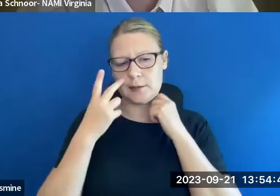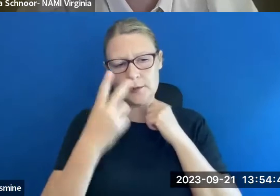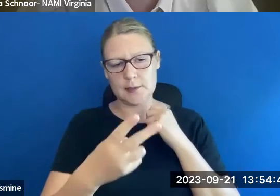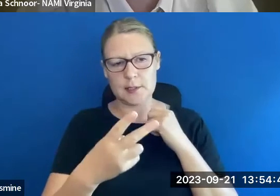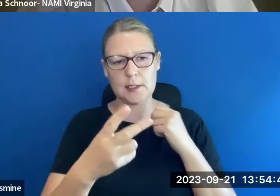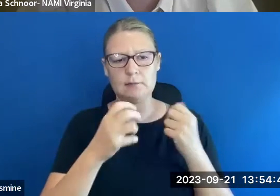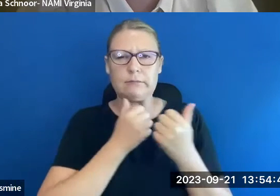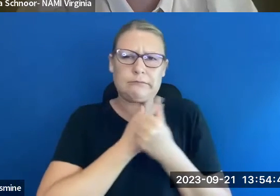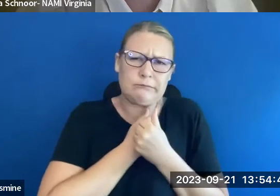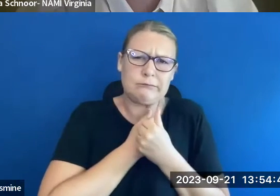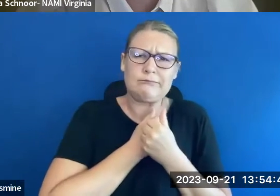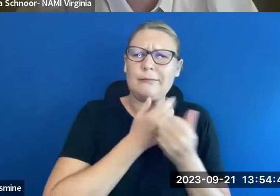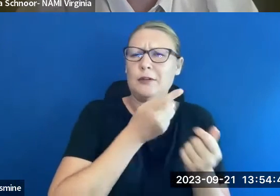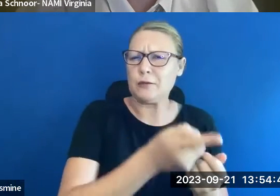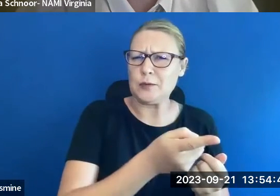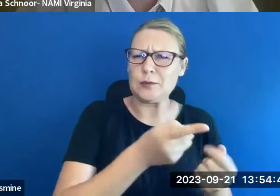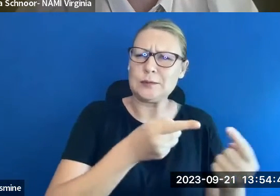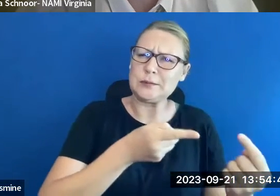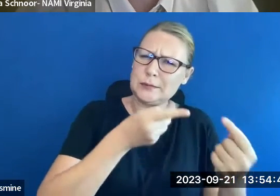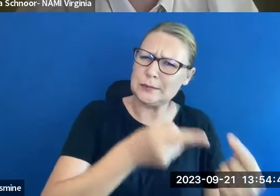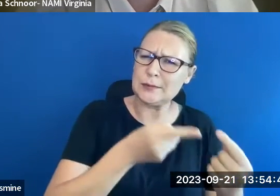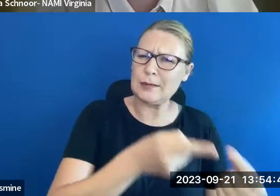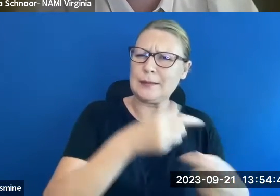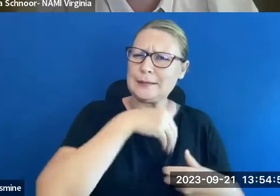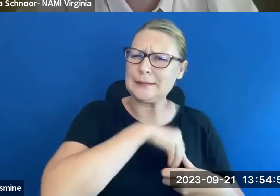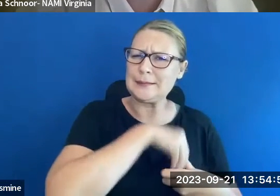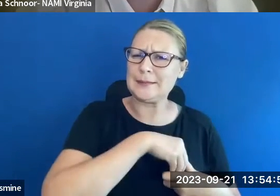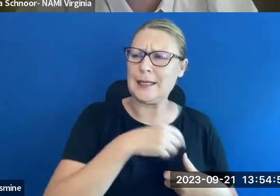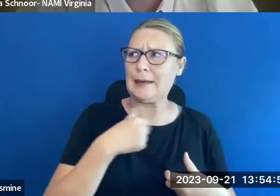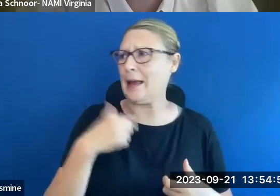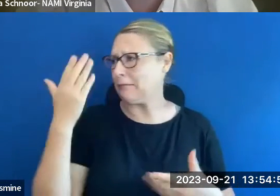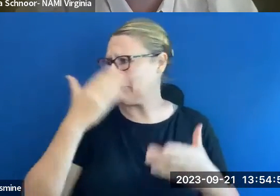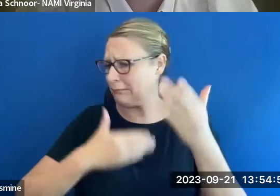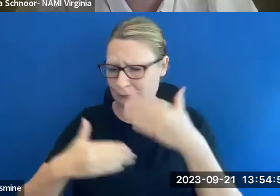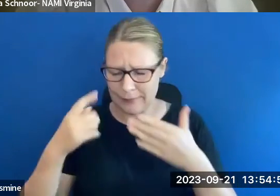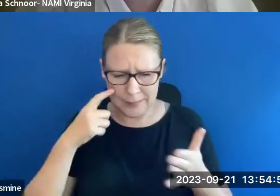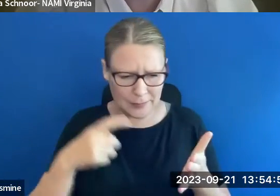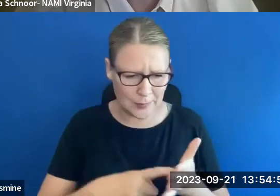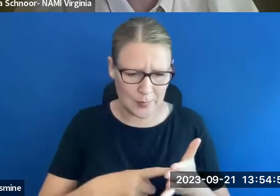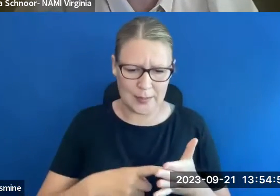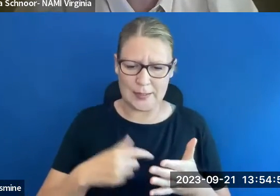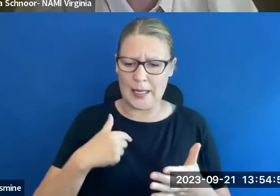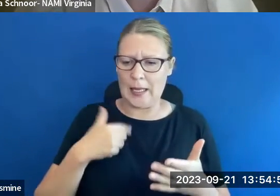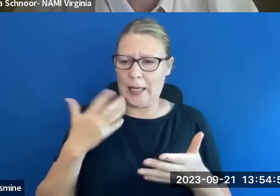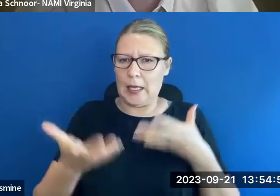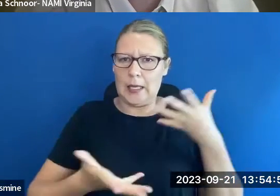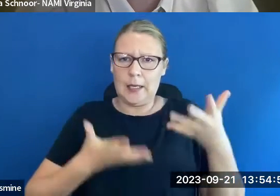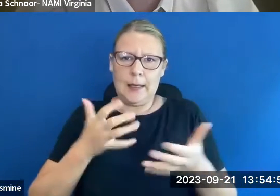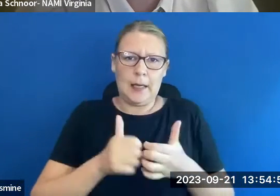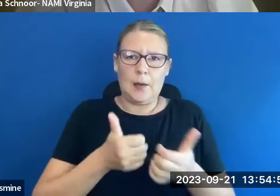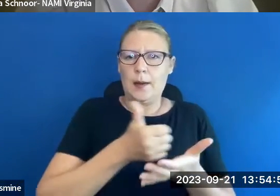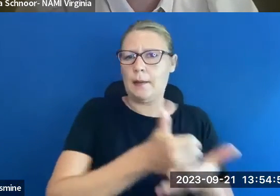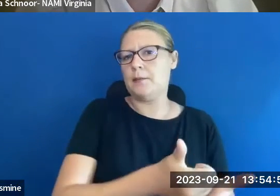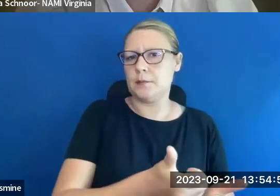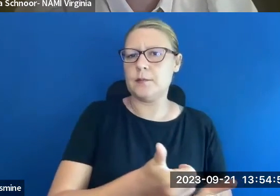especially if it's not something that we've noticed or really feel like we have the capacity to help with. But letting somebody